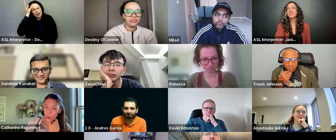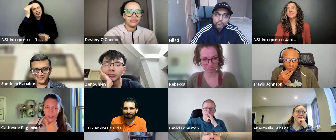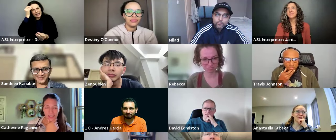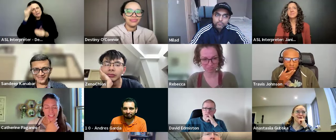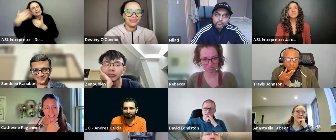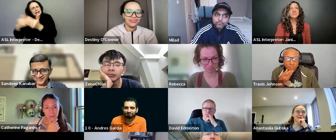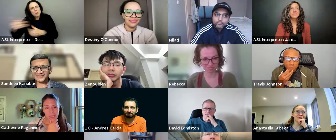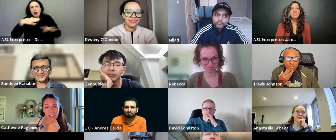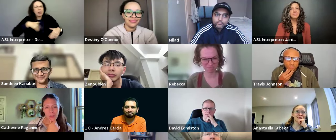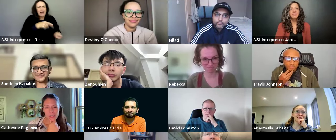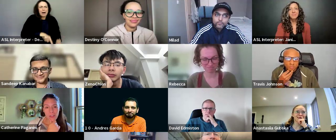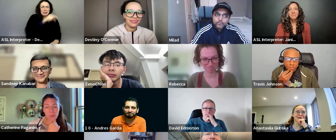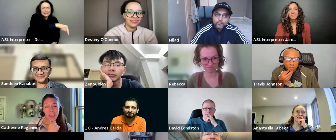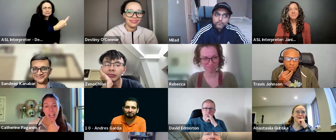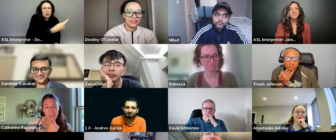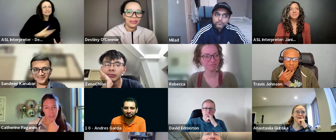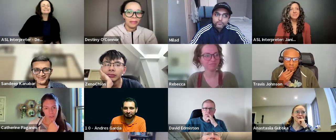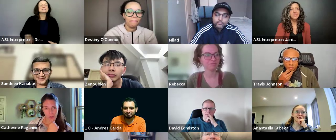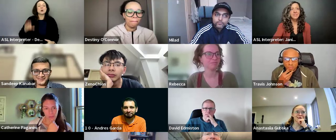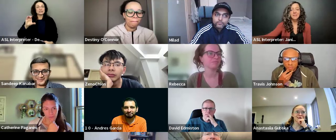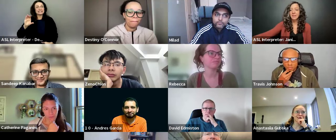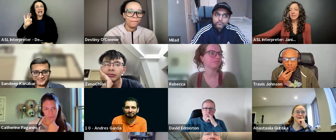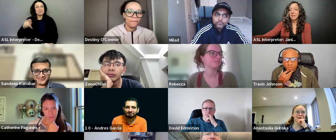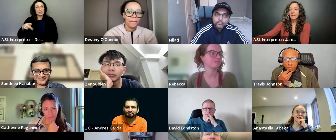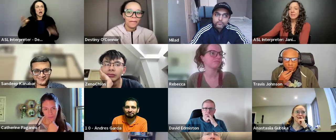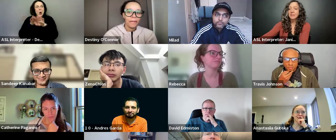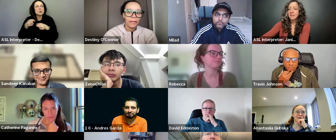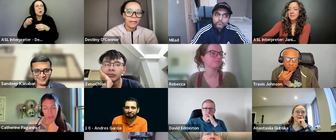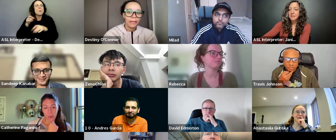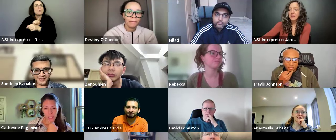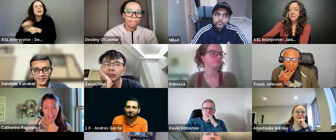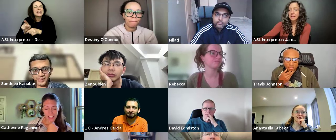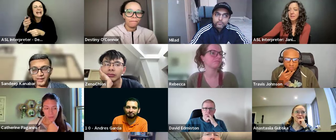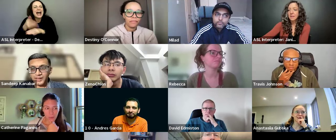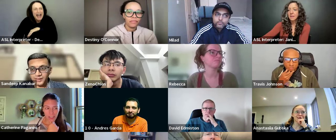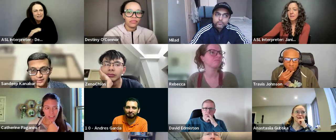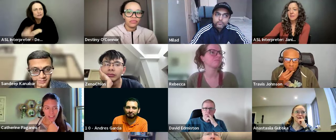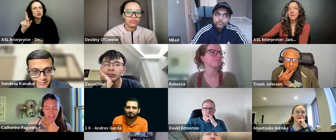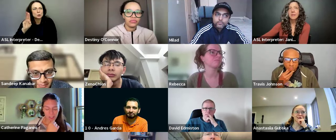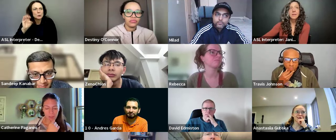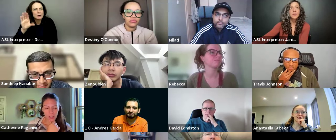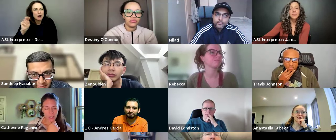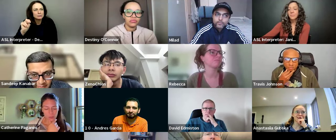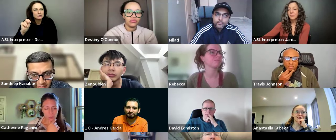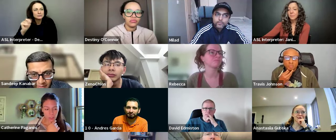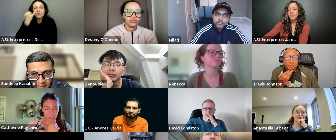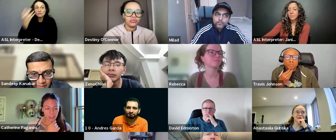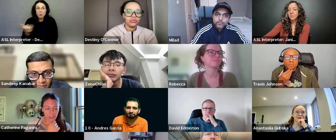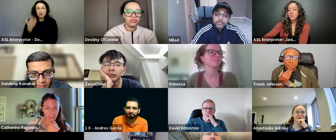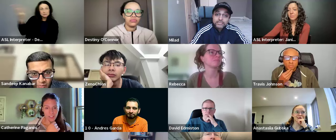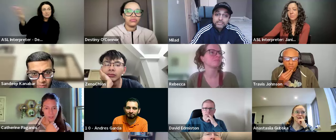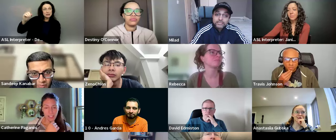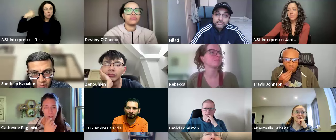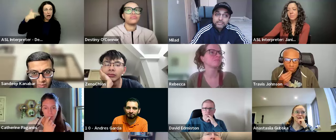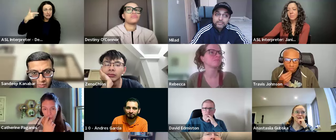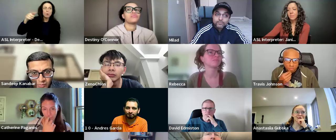So the CFP closes the week after KubeCon. So we, if we want to submit talks, which we should,